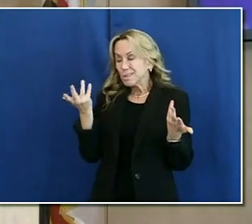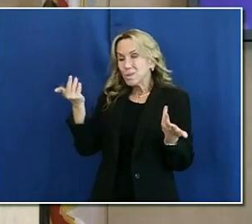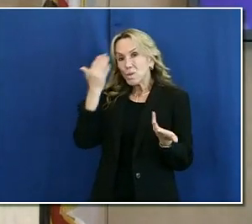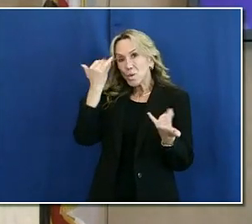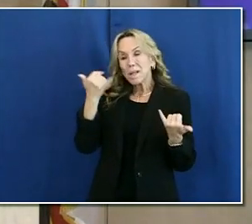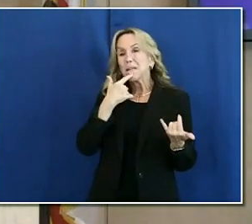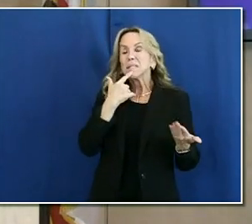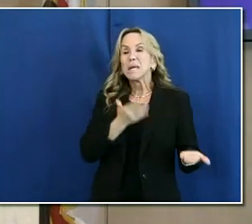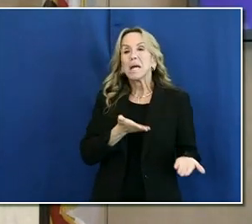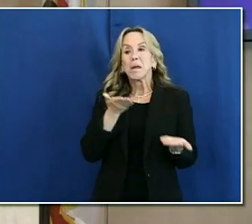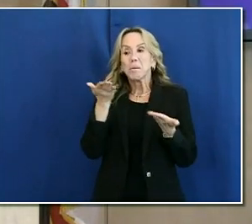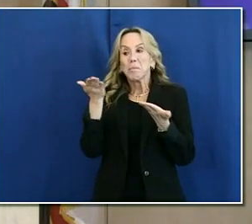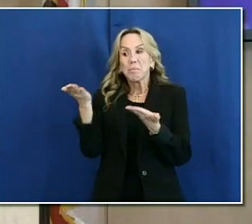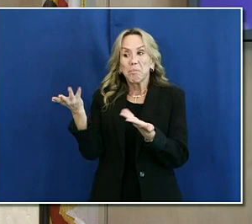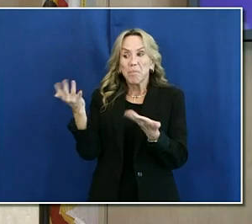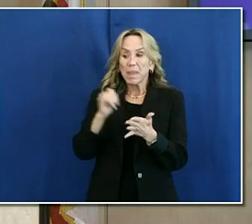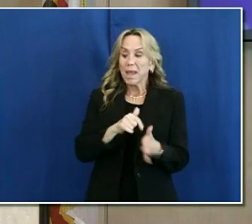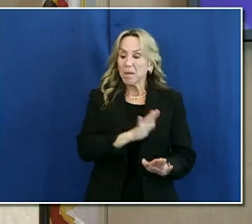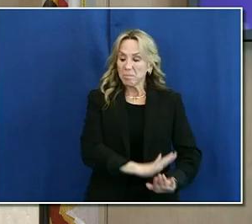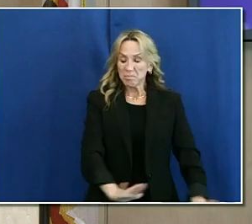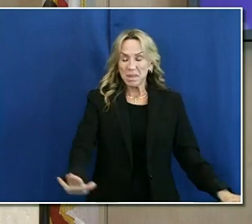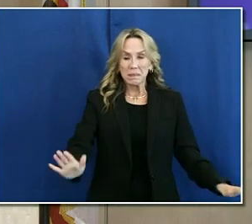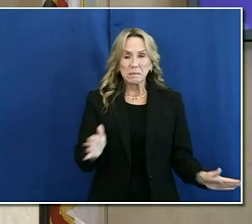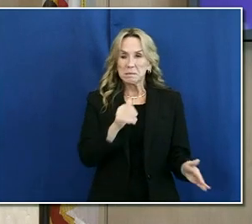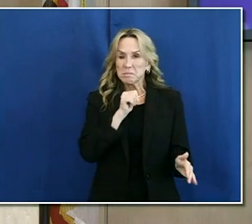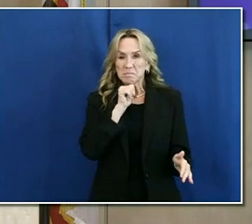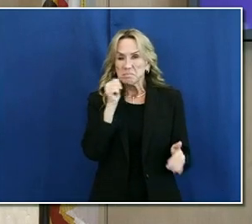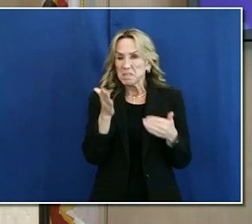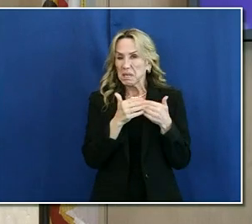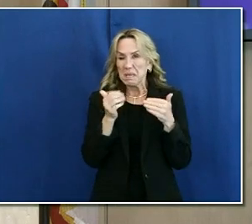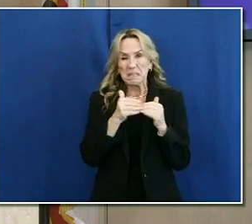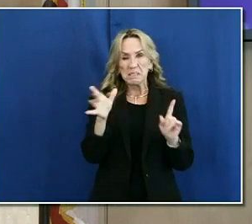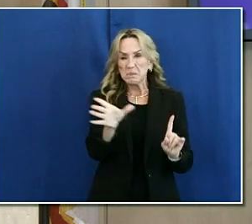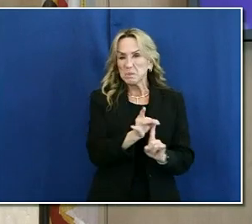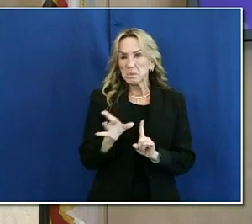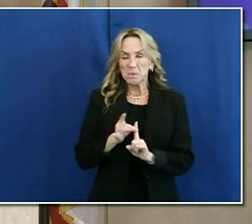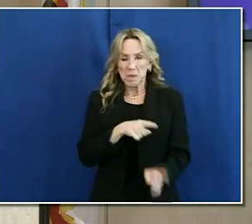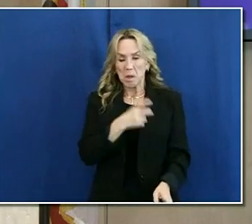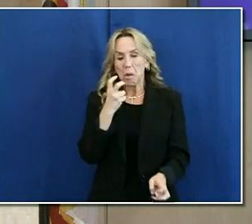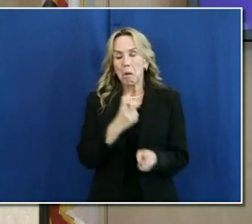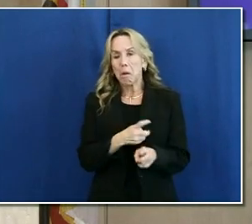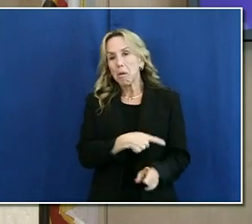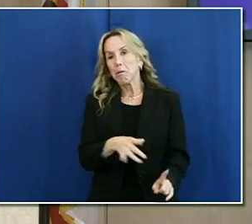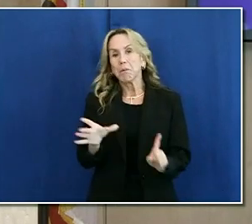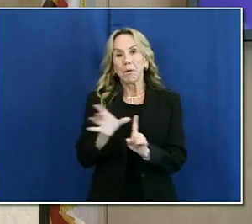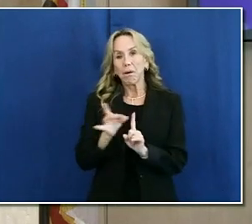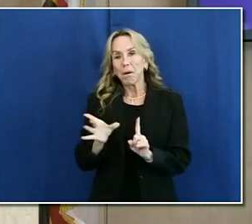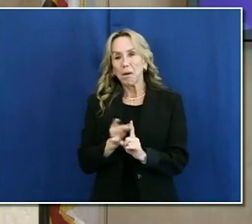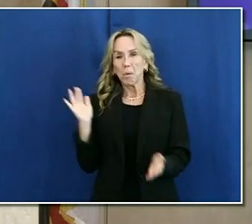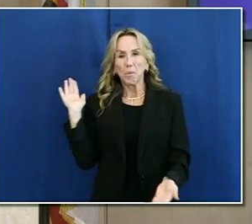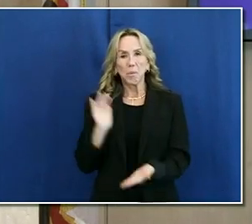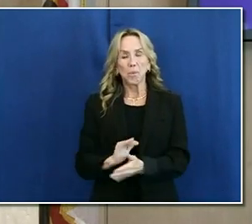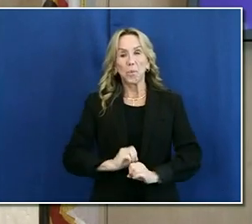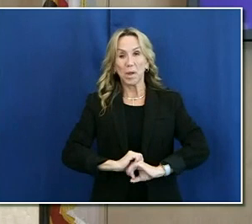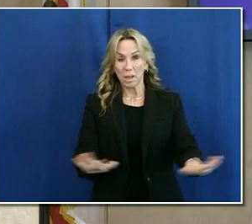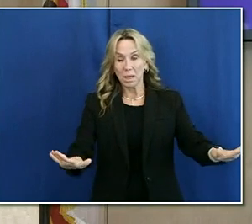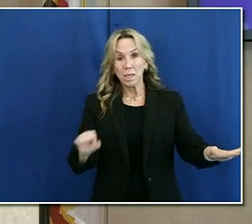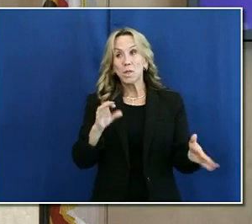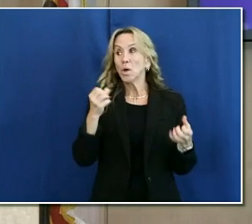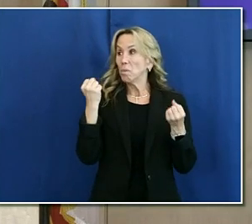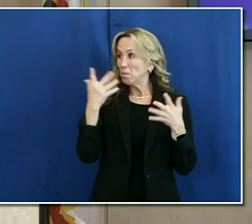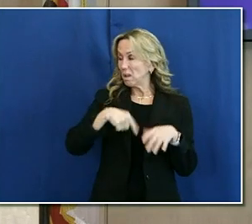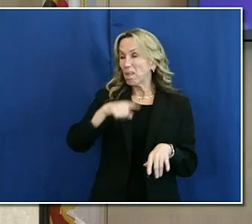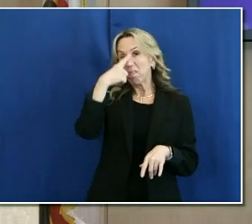lower rate of transmission among school-age children, and that is a strong argument for reopening the schools, many more of